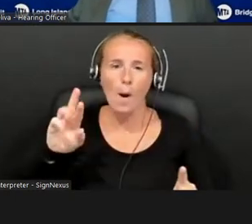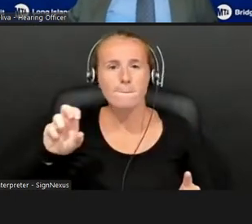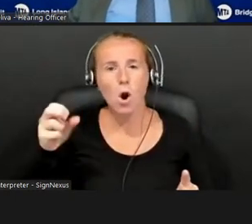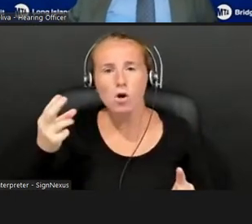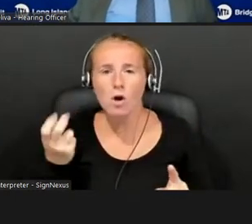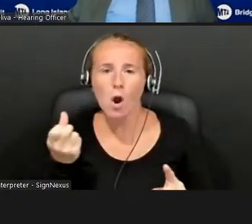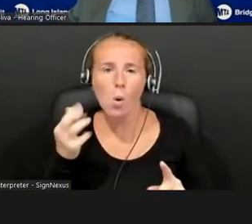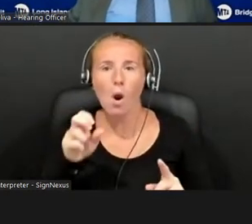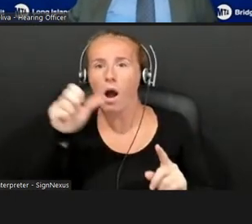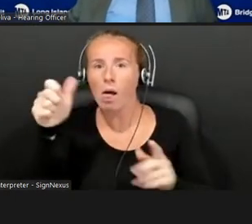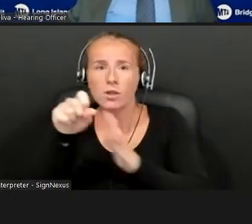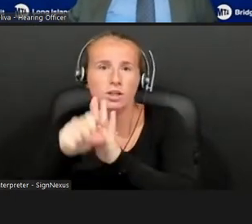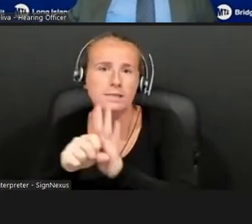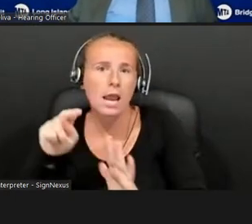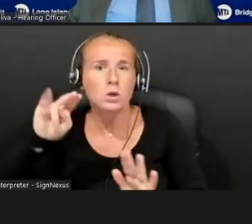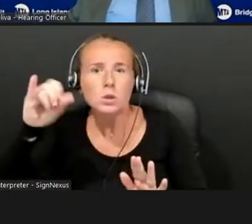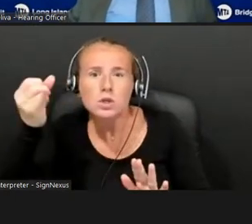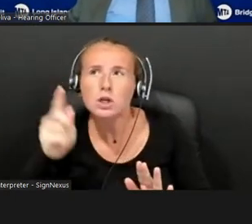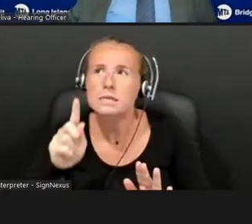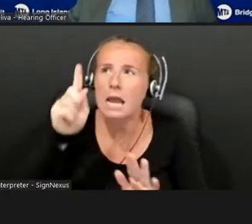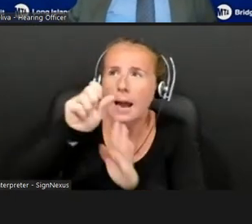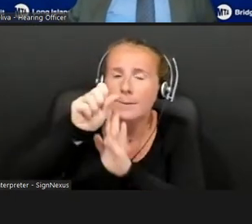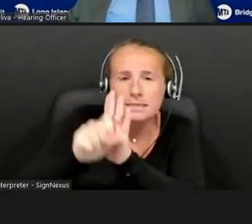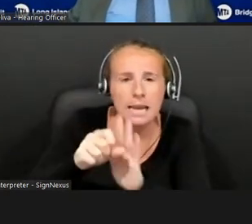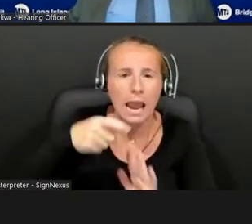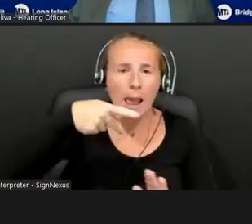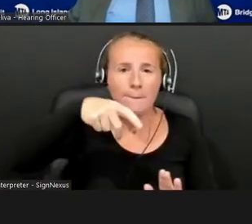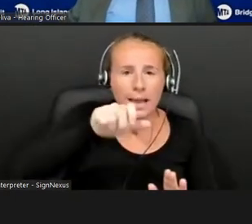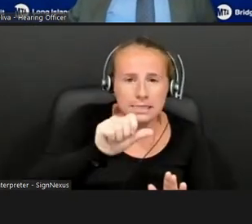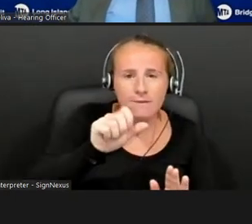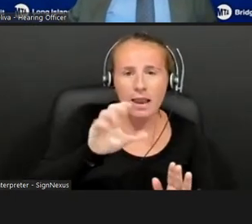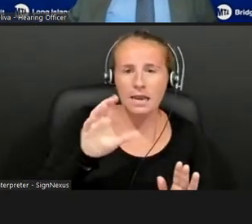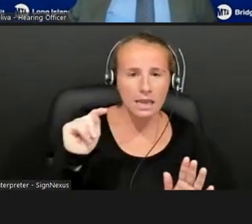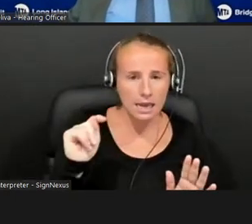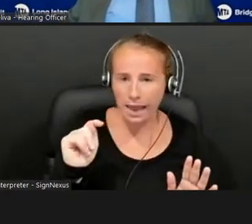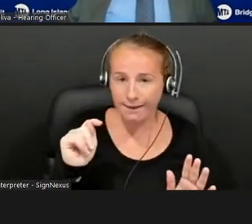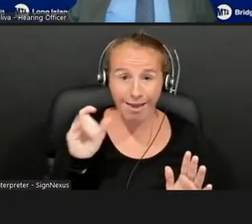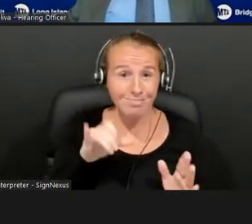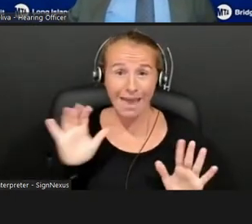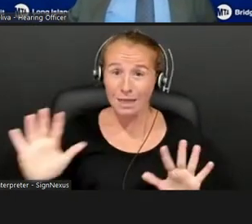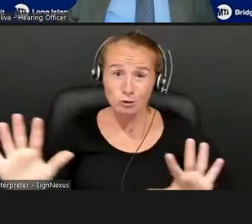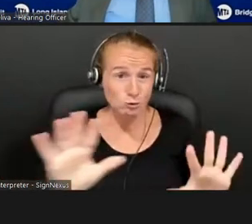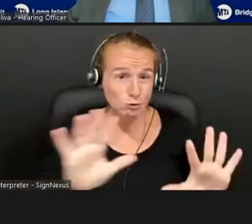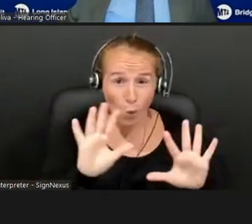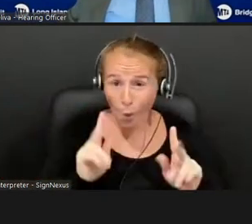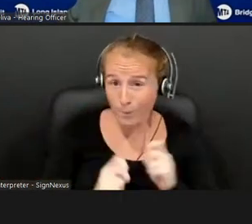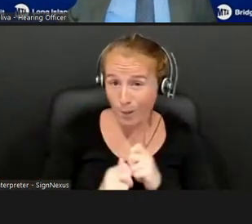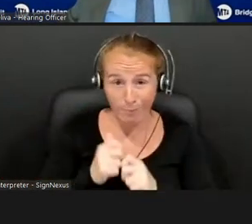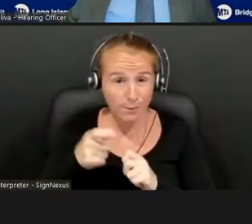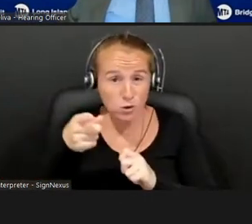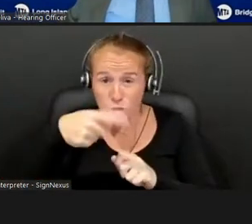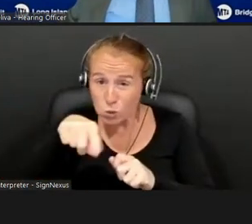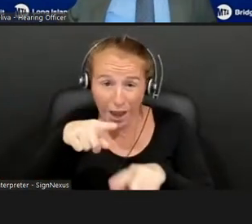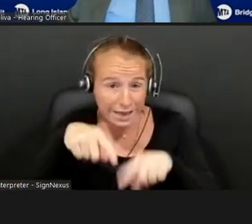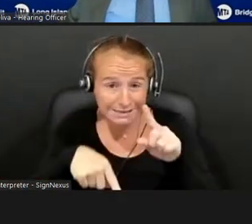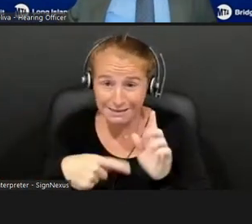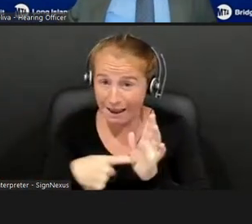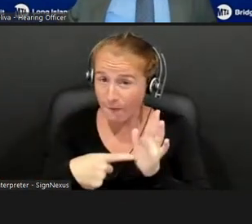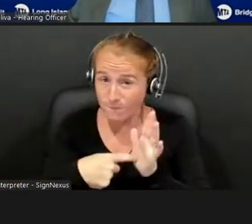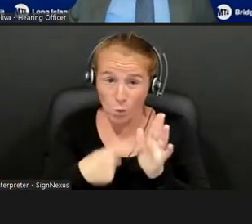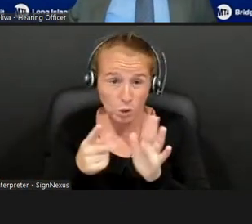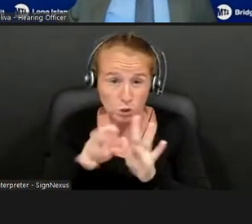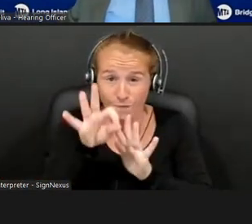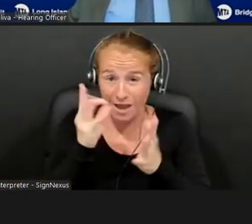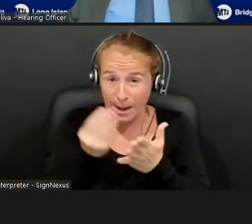state New Jersey upstate New York Pennsylvania and Connecticut that's your problem that you can't afford to find